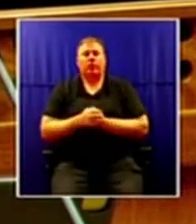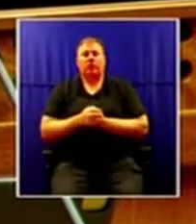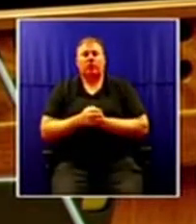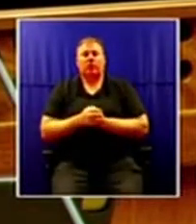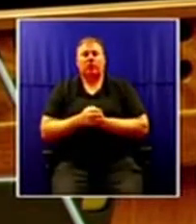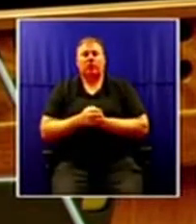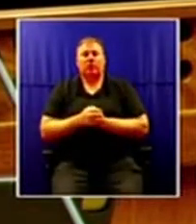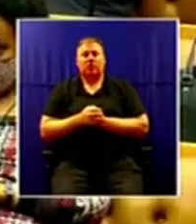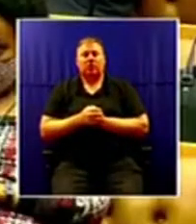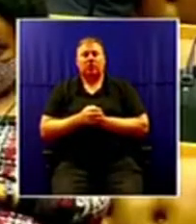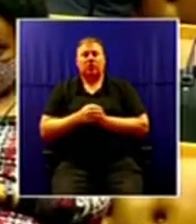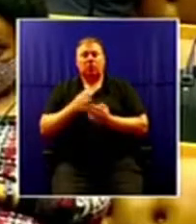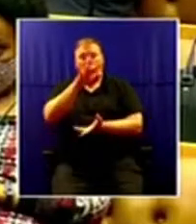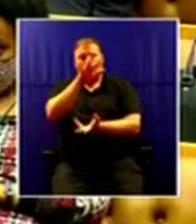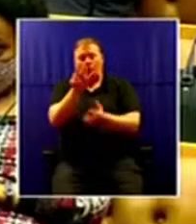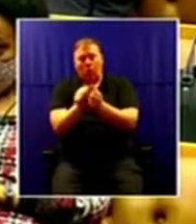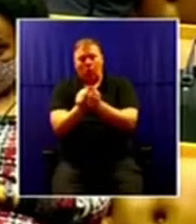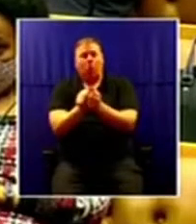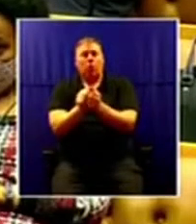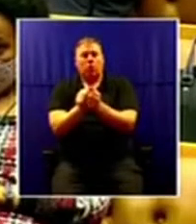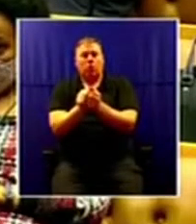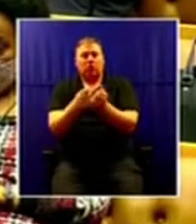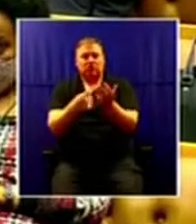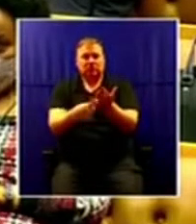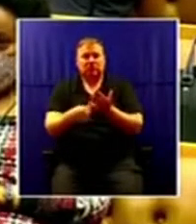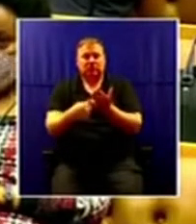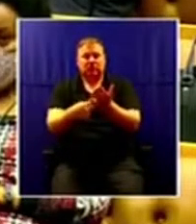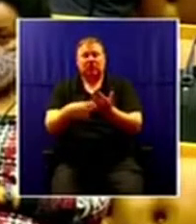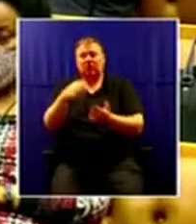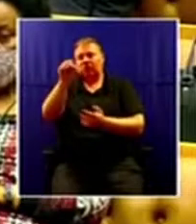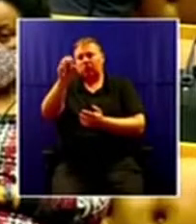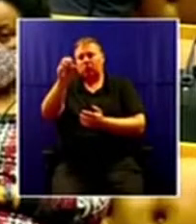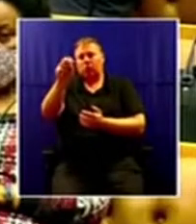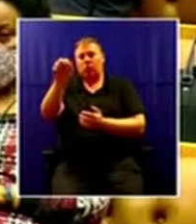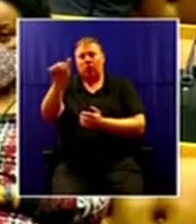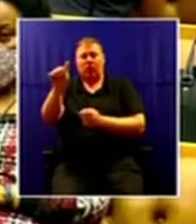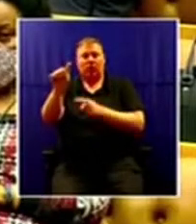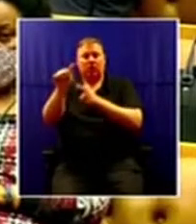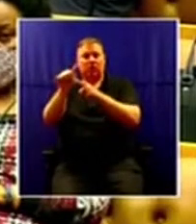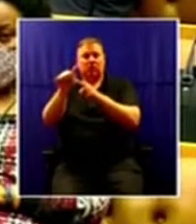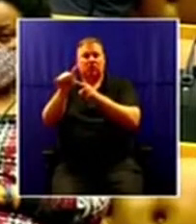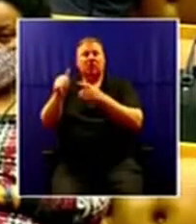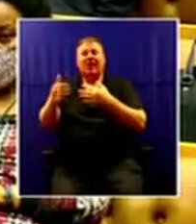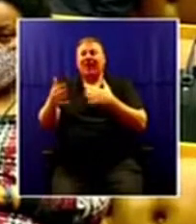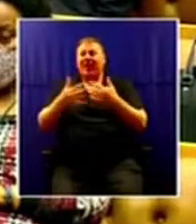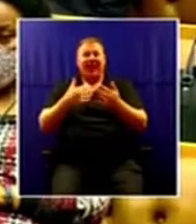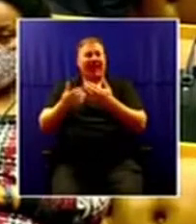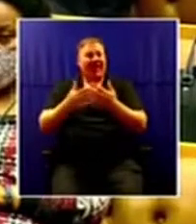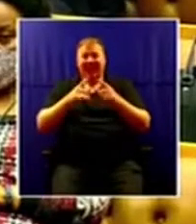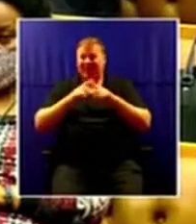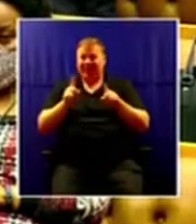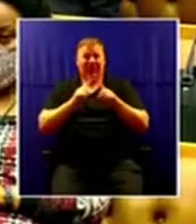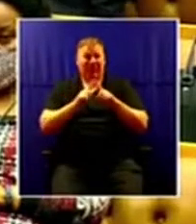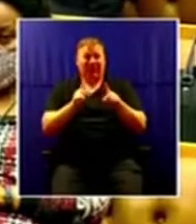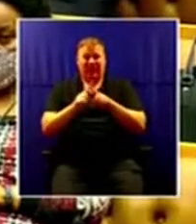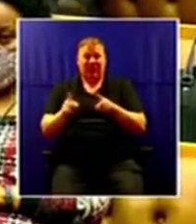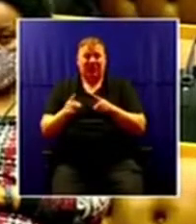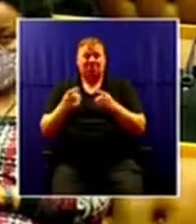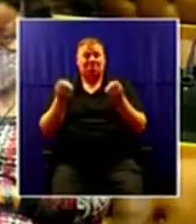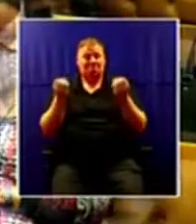nation, let us resolve that whatever our differences, and we may have many, and indeed we have